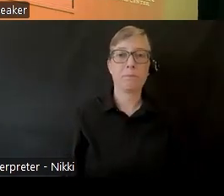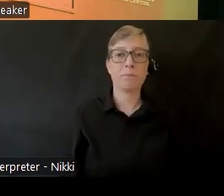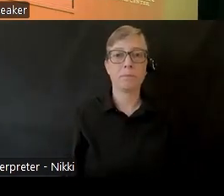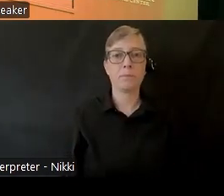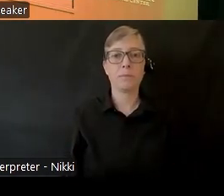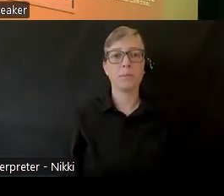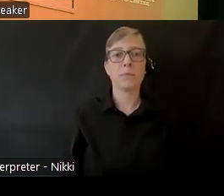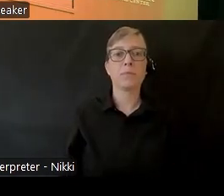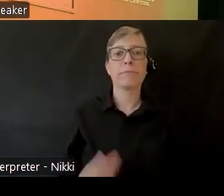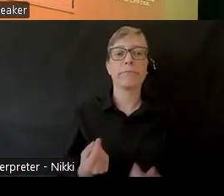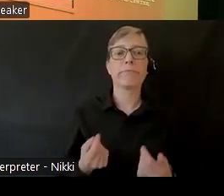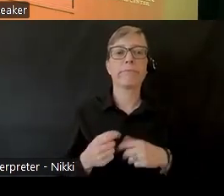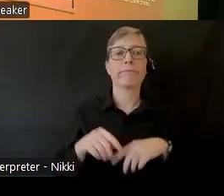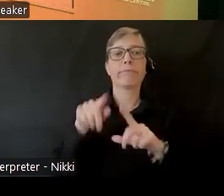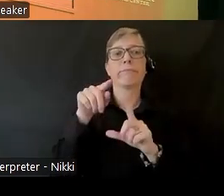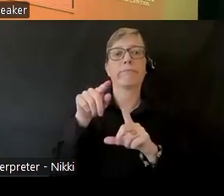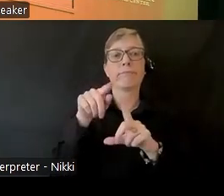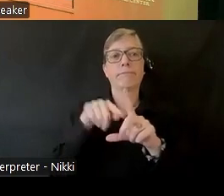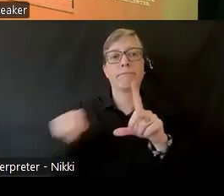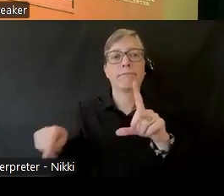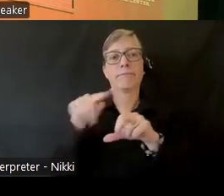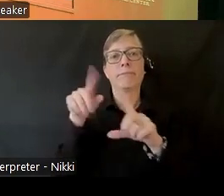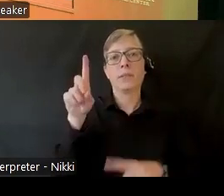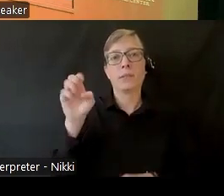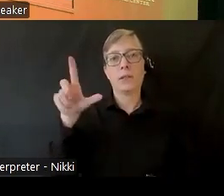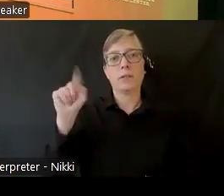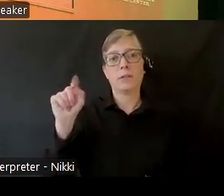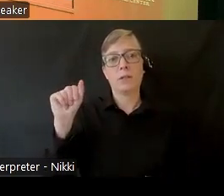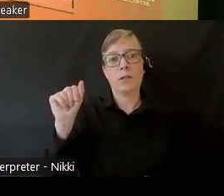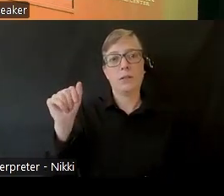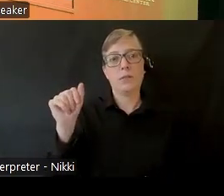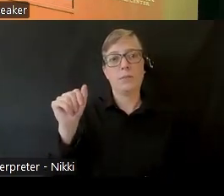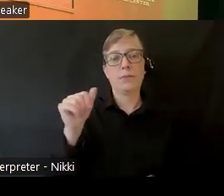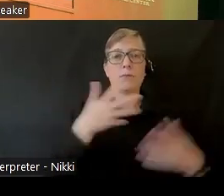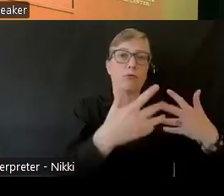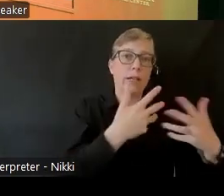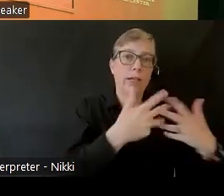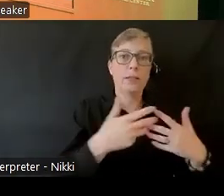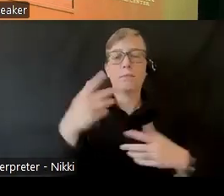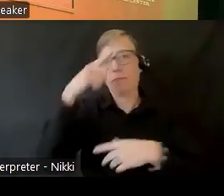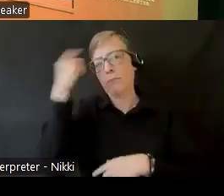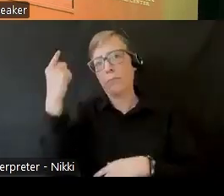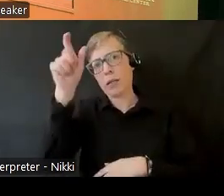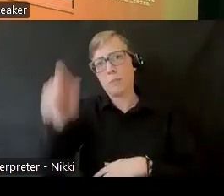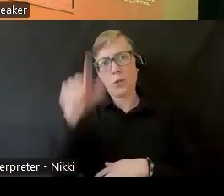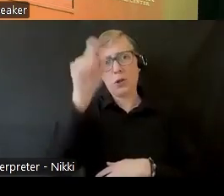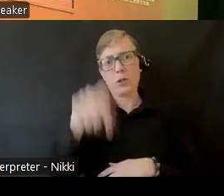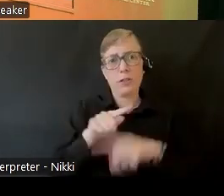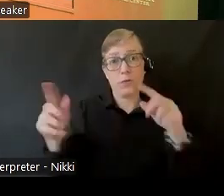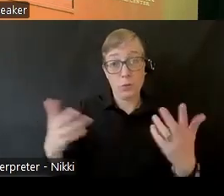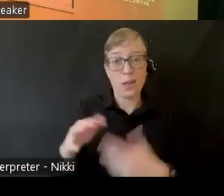delta or the difference between the gray and the black bar is the impact. So what's showing is